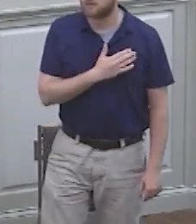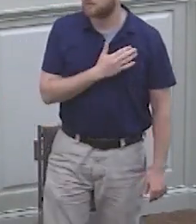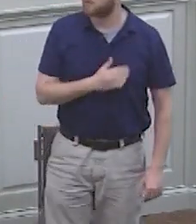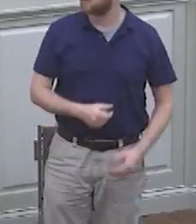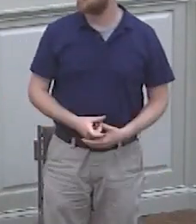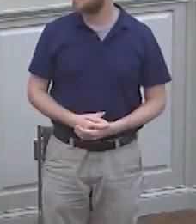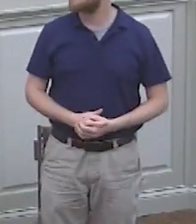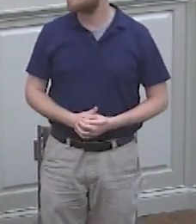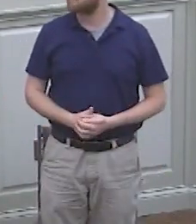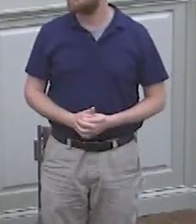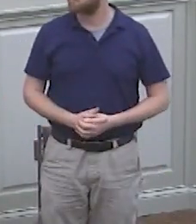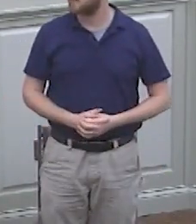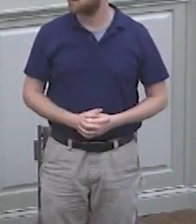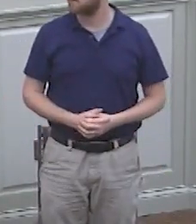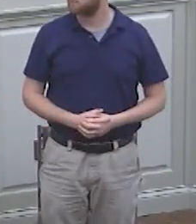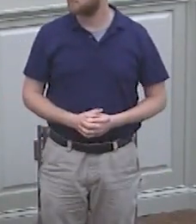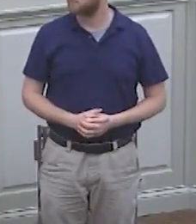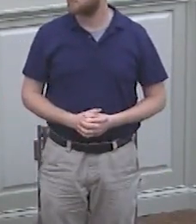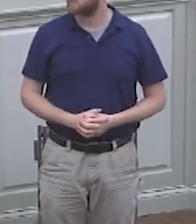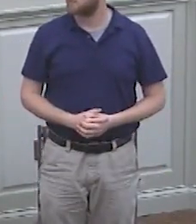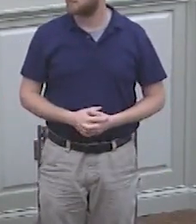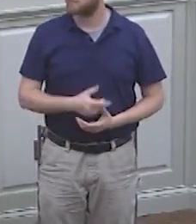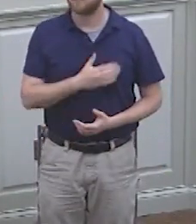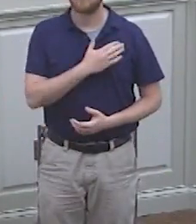I'm gonna put this microphone on you, all right?